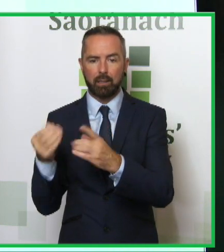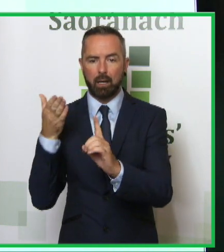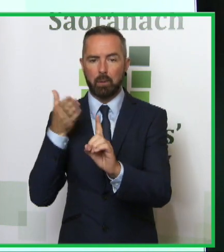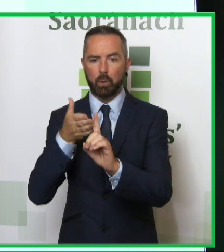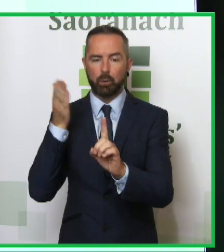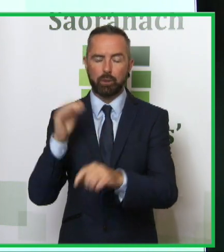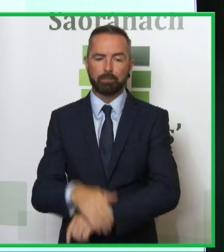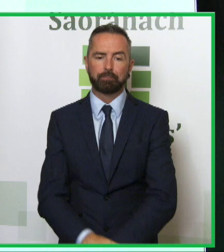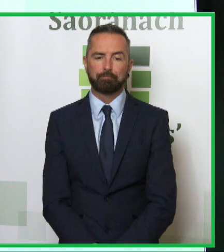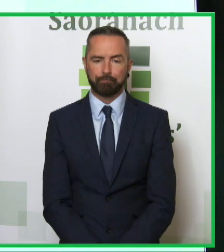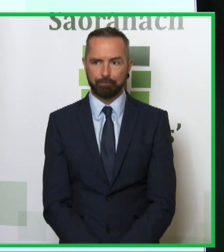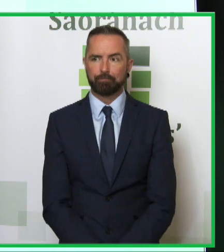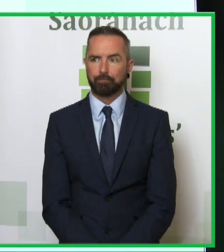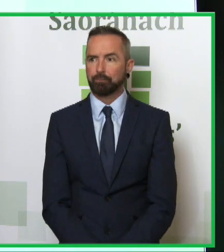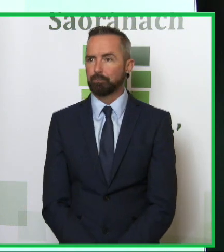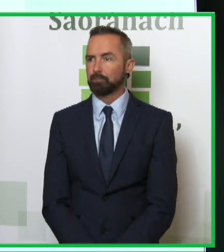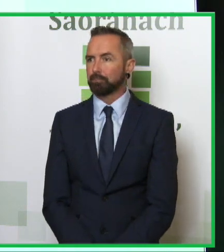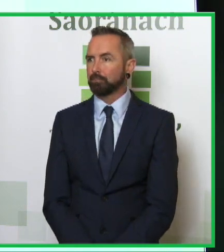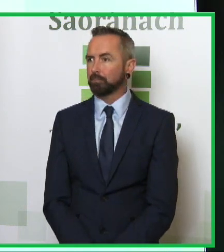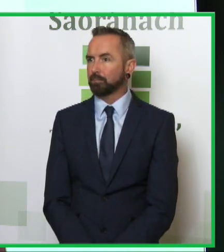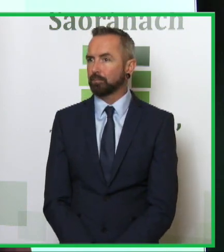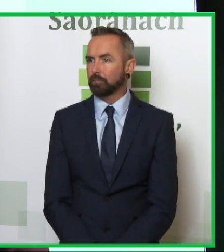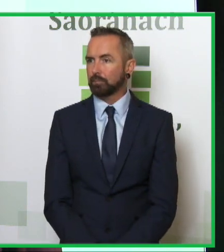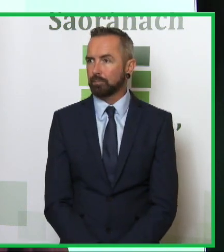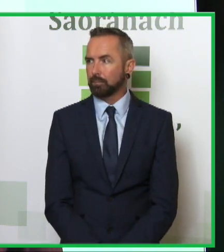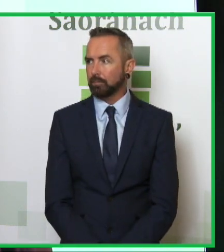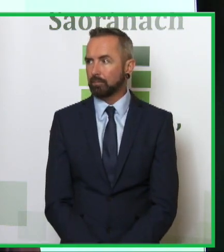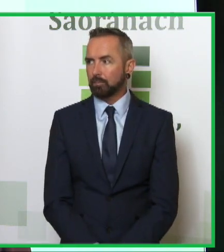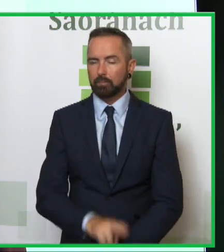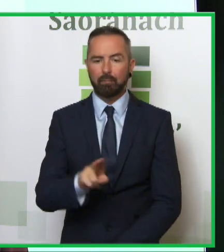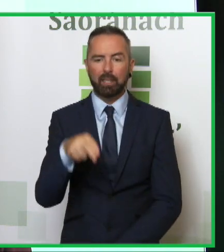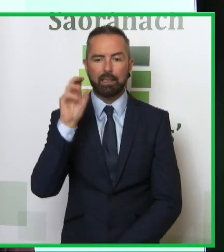option or approach is the consensus. Can we have the next slide?